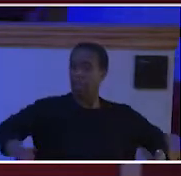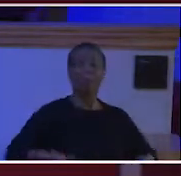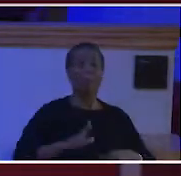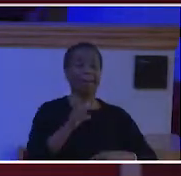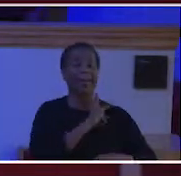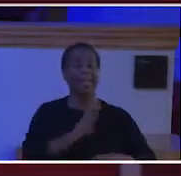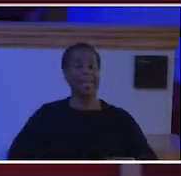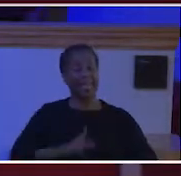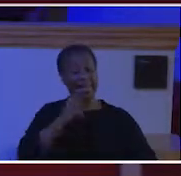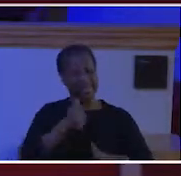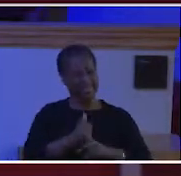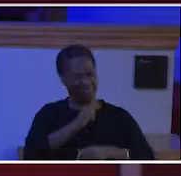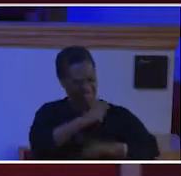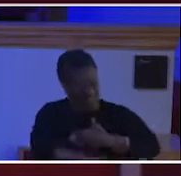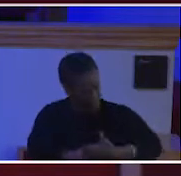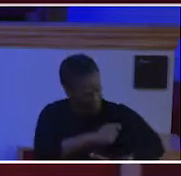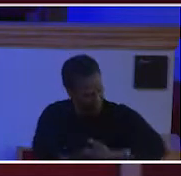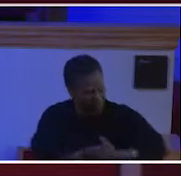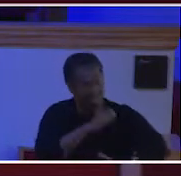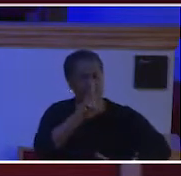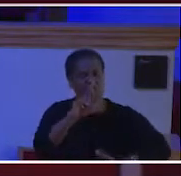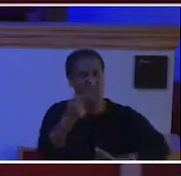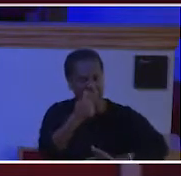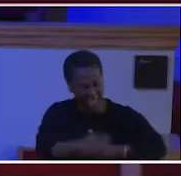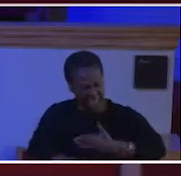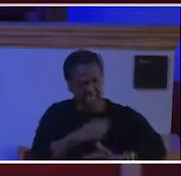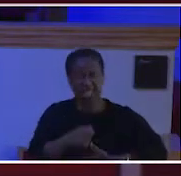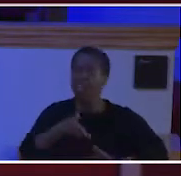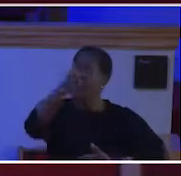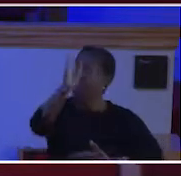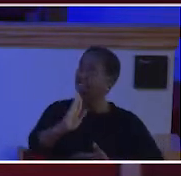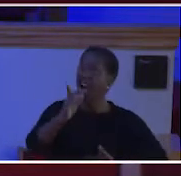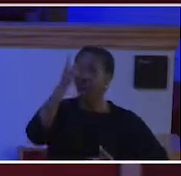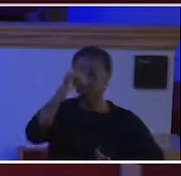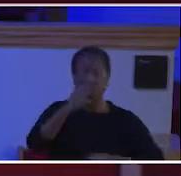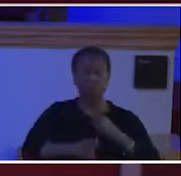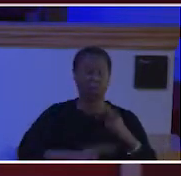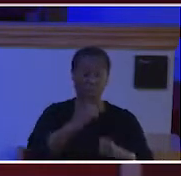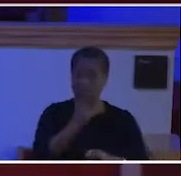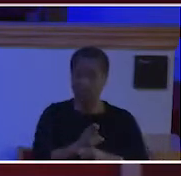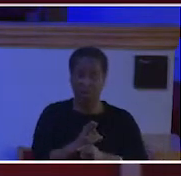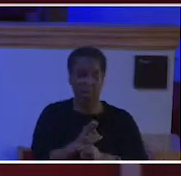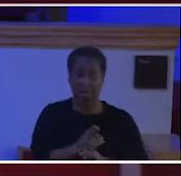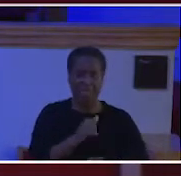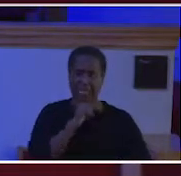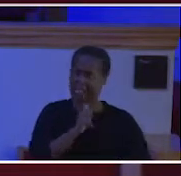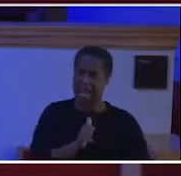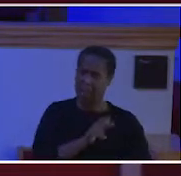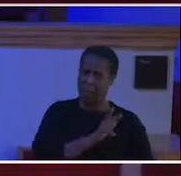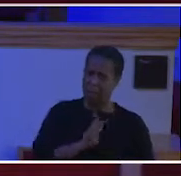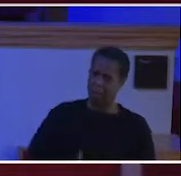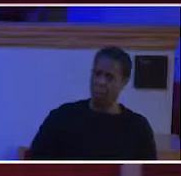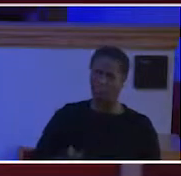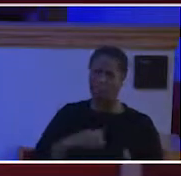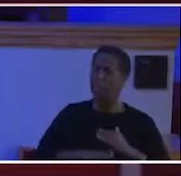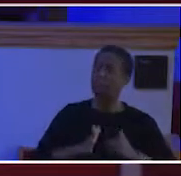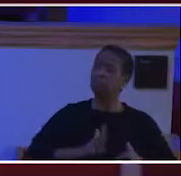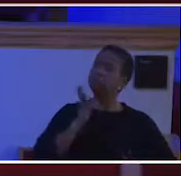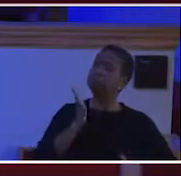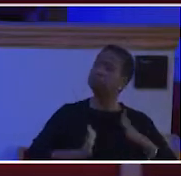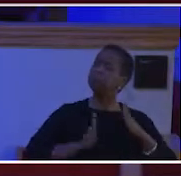wrapped in rags, that the God of the universe is not born in a